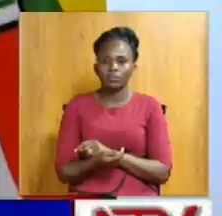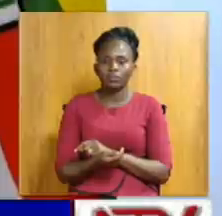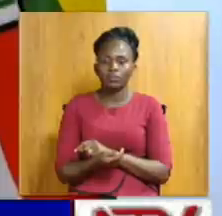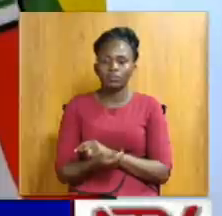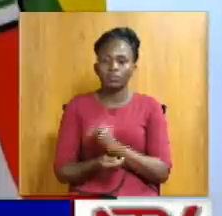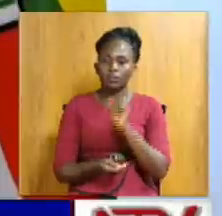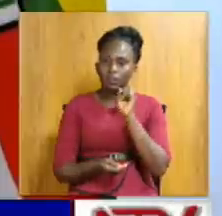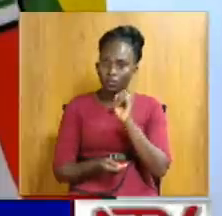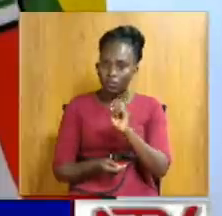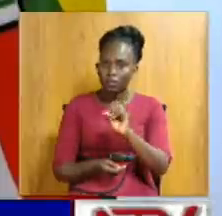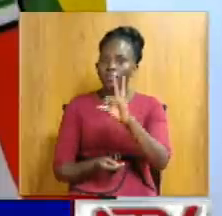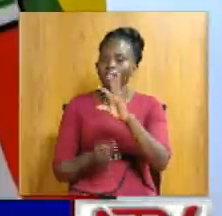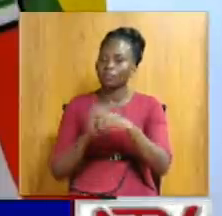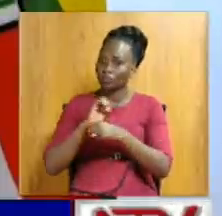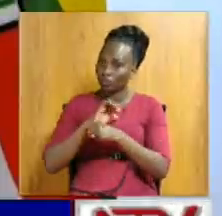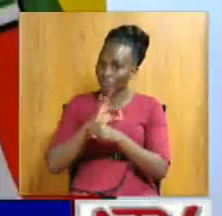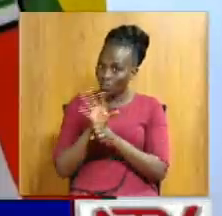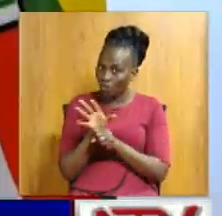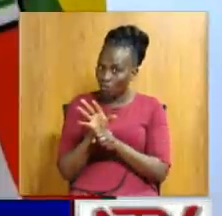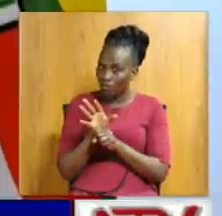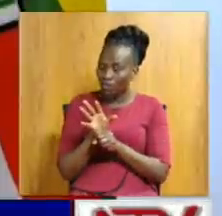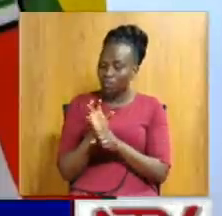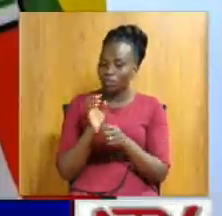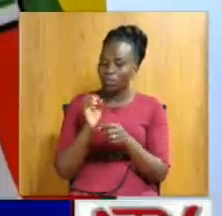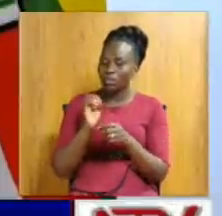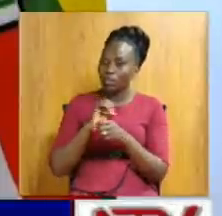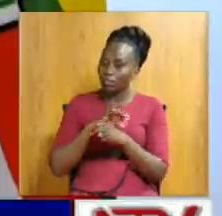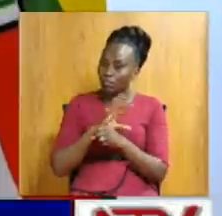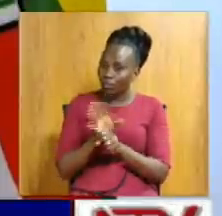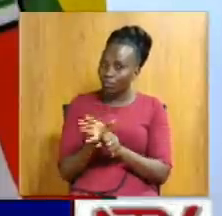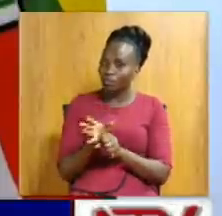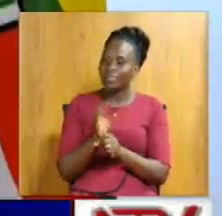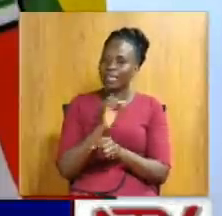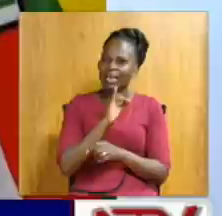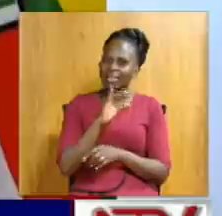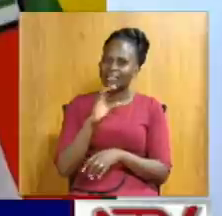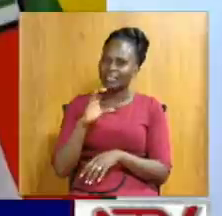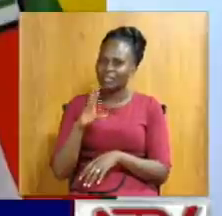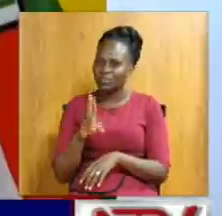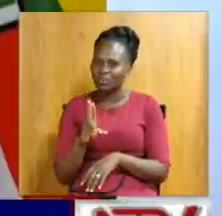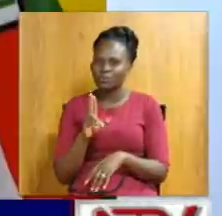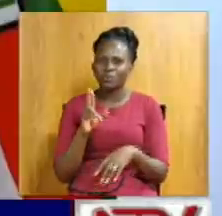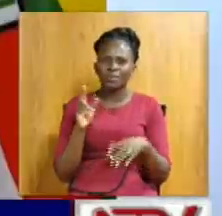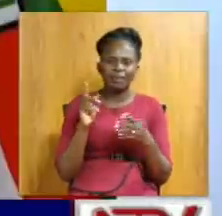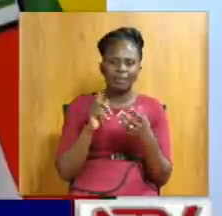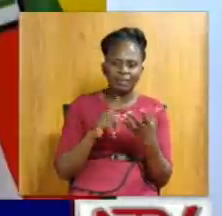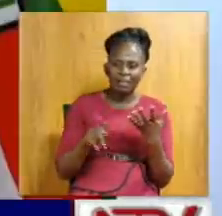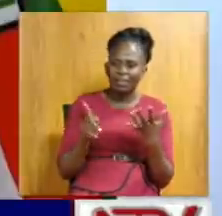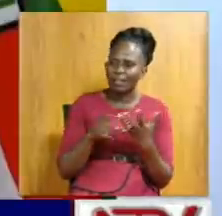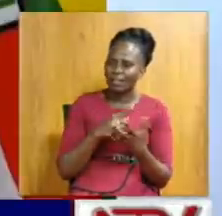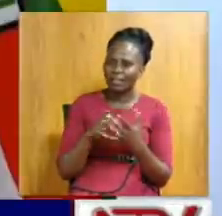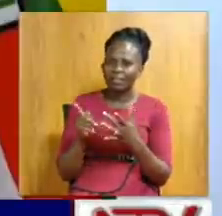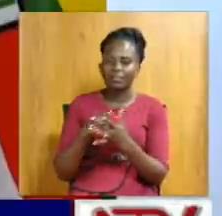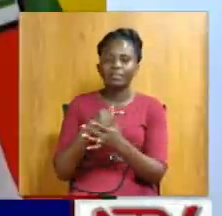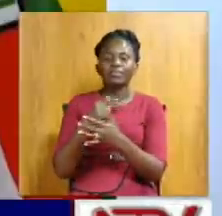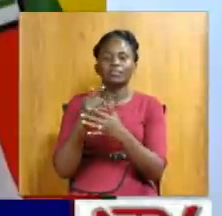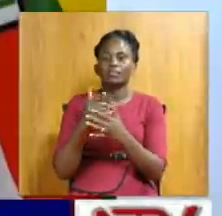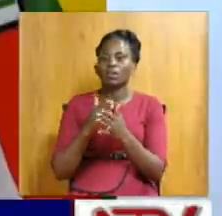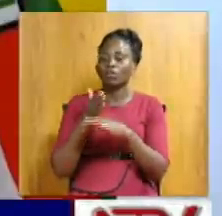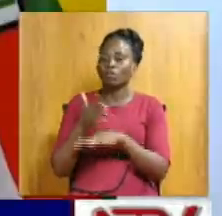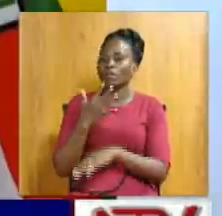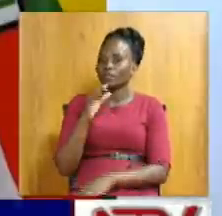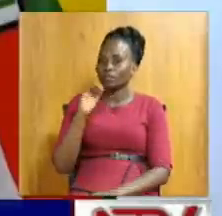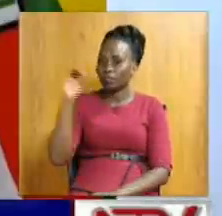If COVID-19 high dependence and intensive care units bed occupancy exceeds